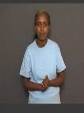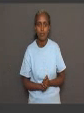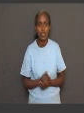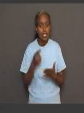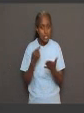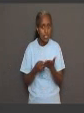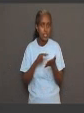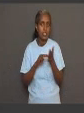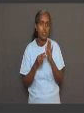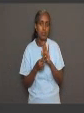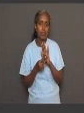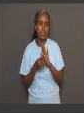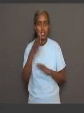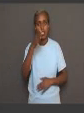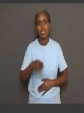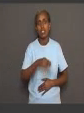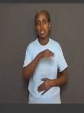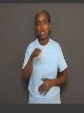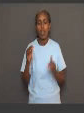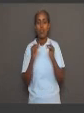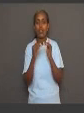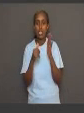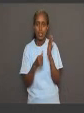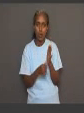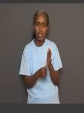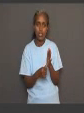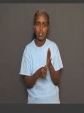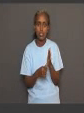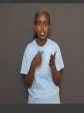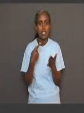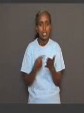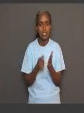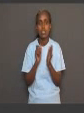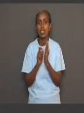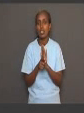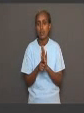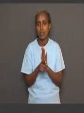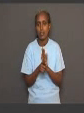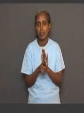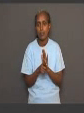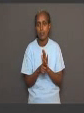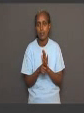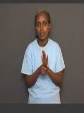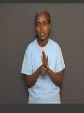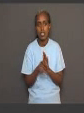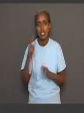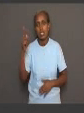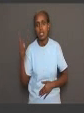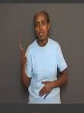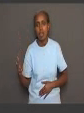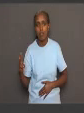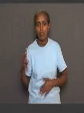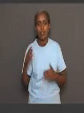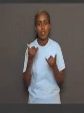This means that the graph of inequality in this example is the